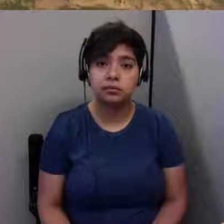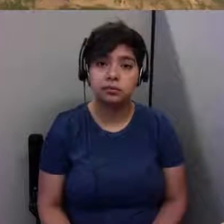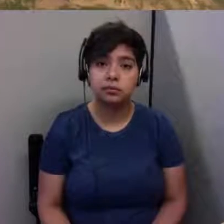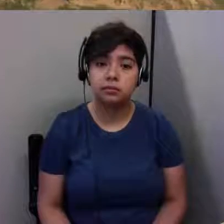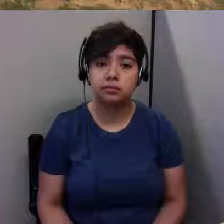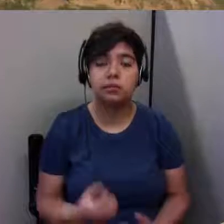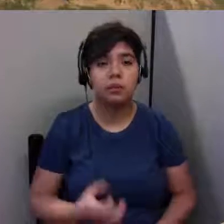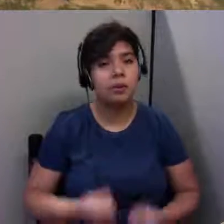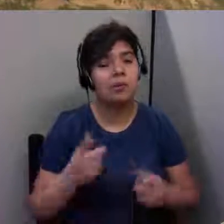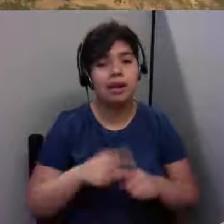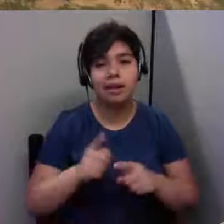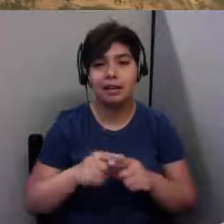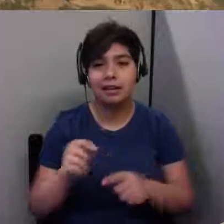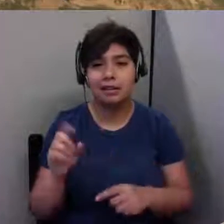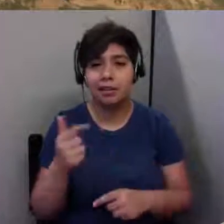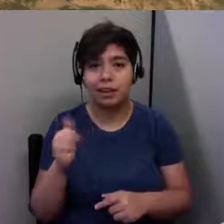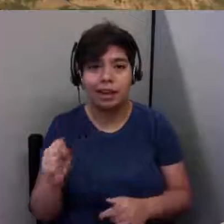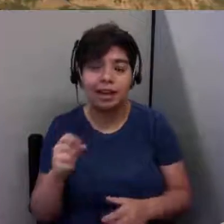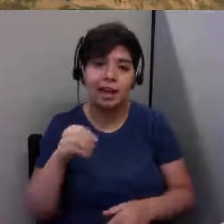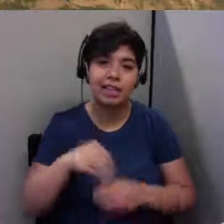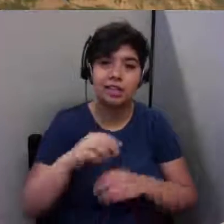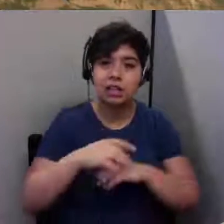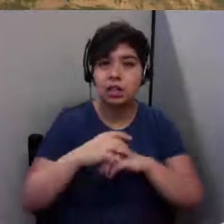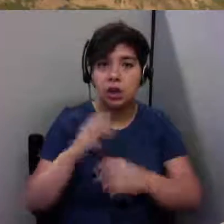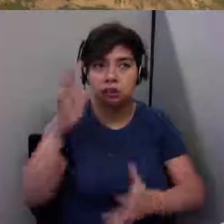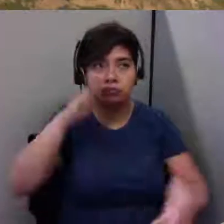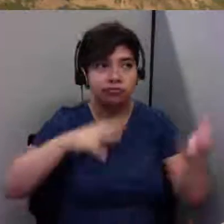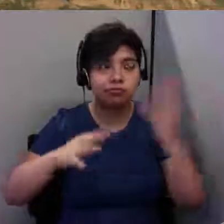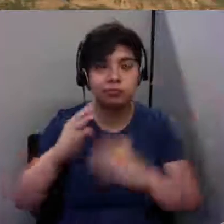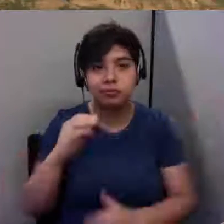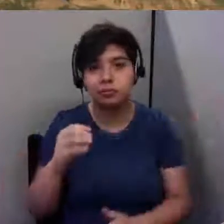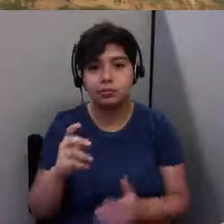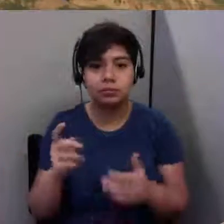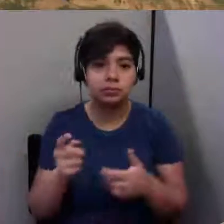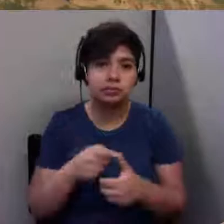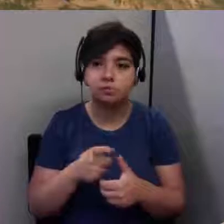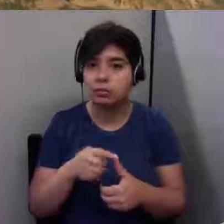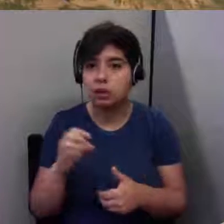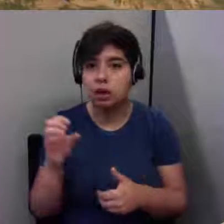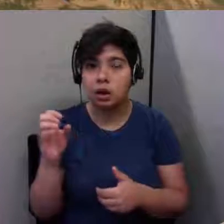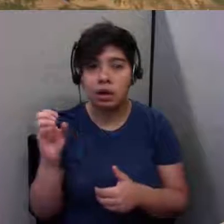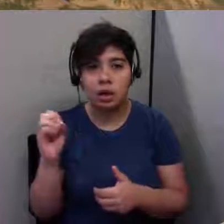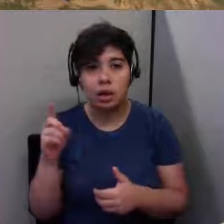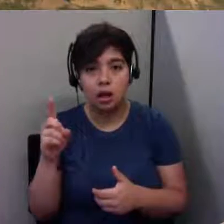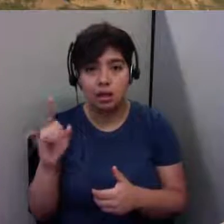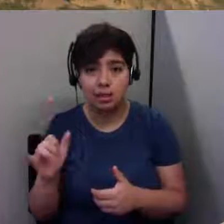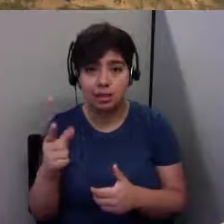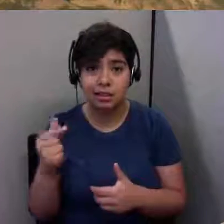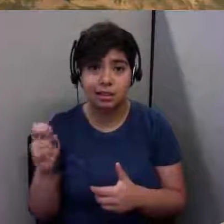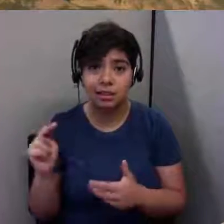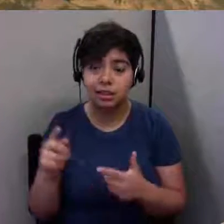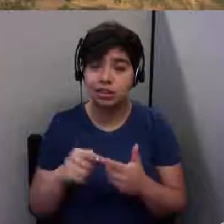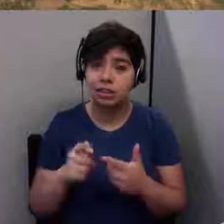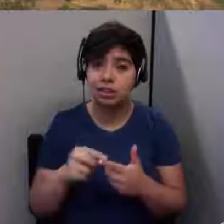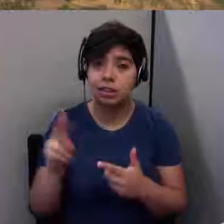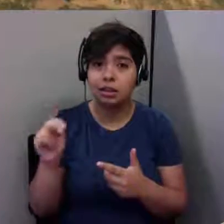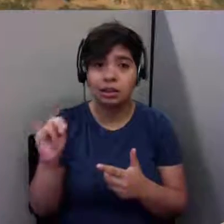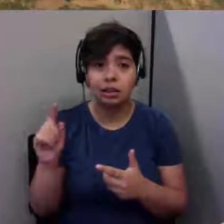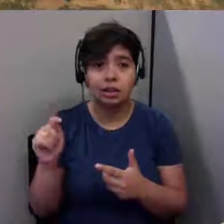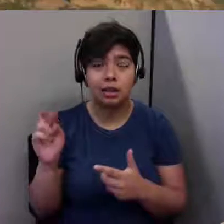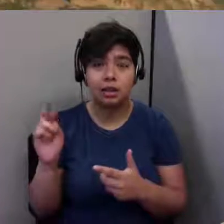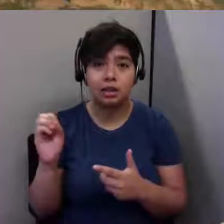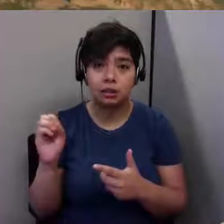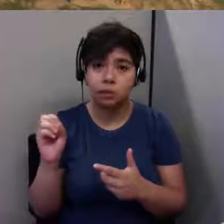There are many different types of gases in the Earth's atmosphere, like oxygen, nitrogen, carbon dioxide,